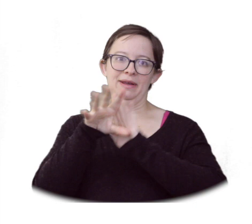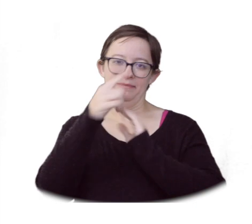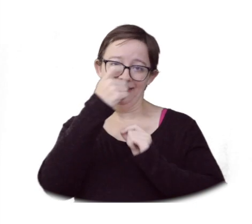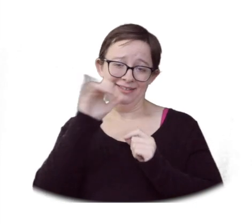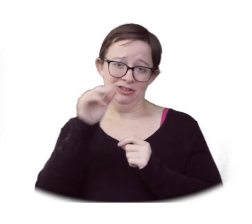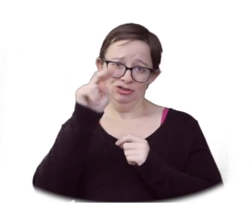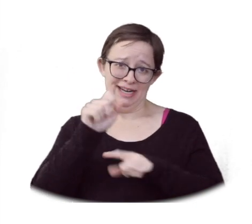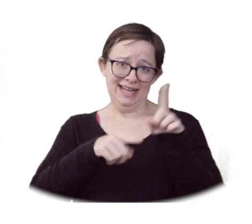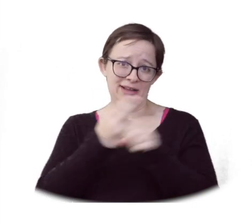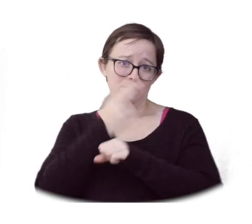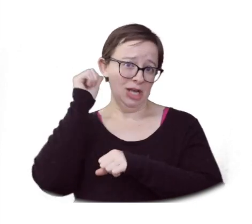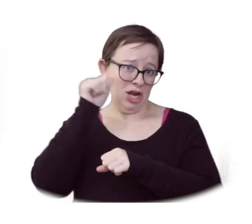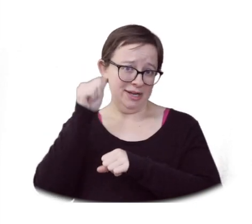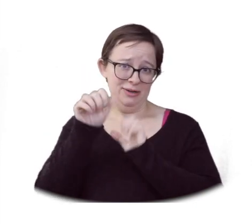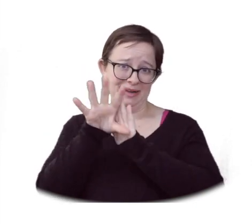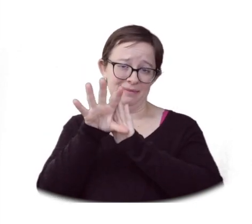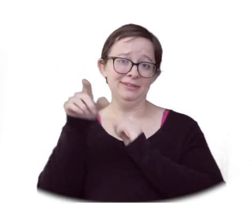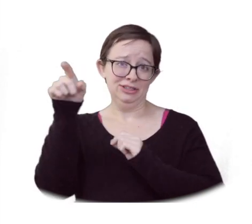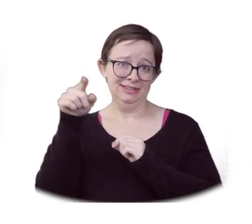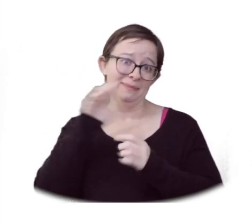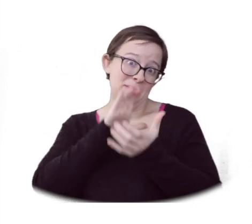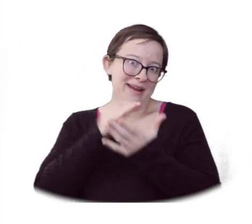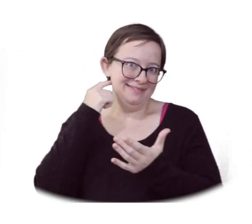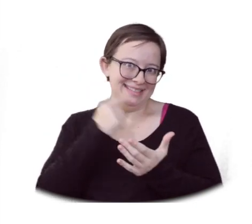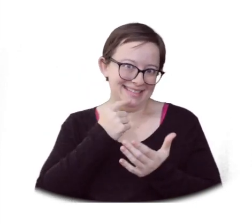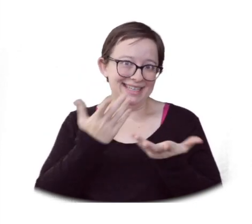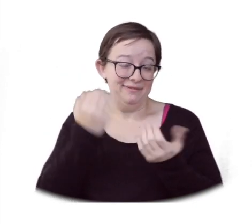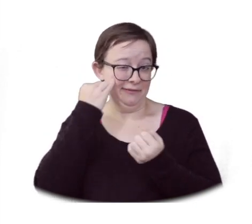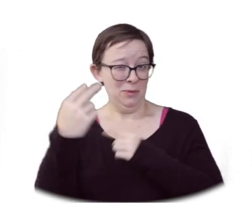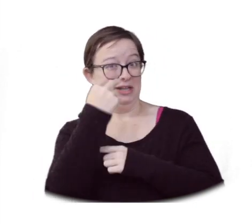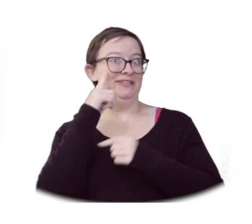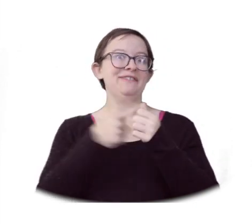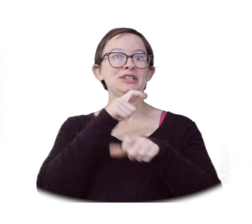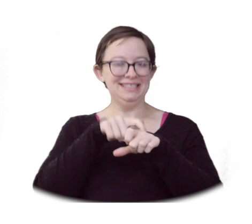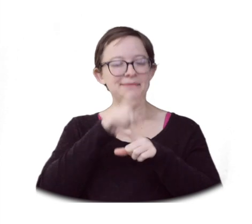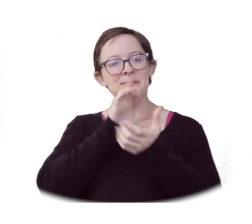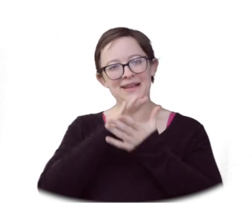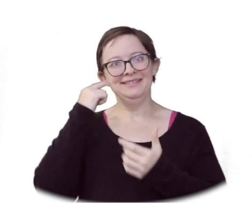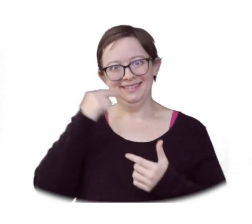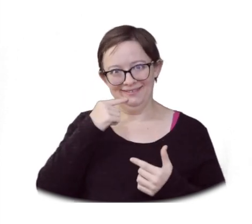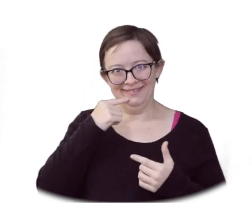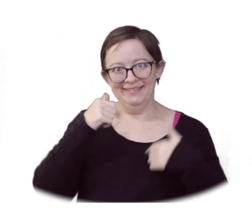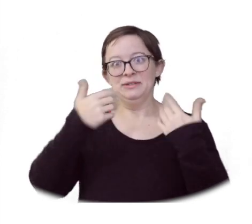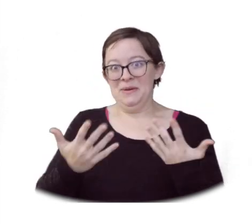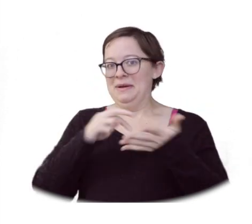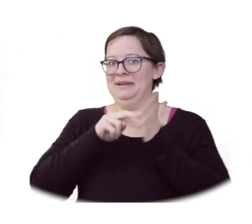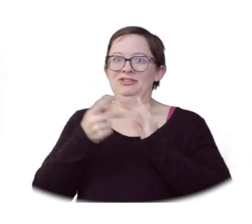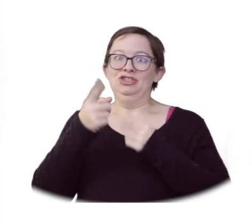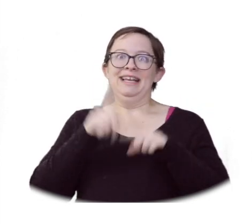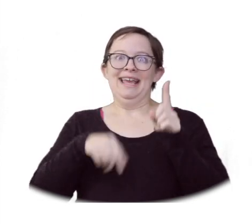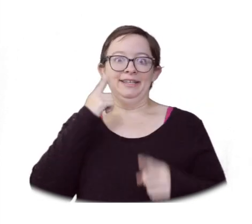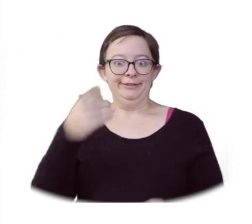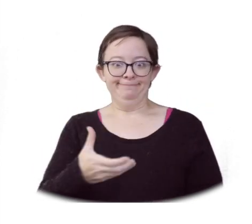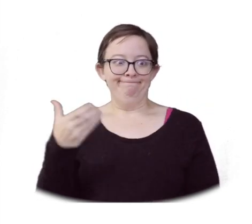camera because Jenna can't use an audio camera. My wife is deaf. If you're watching my channel for the first time, she is deaf, and